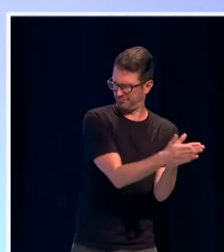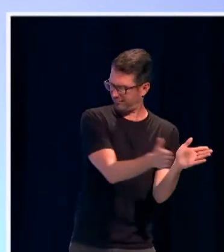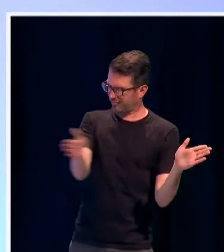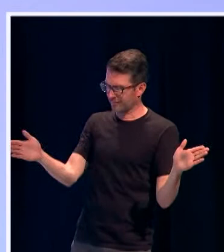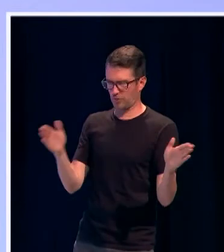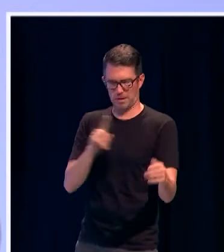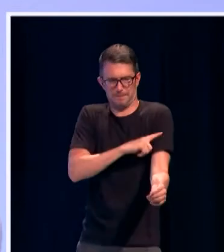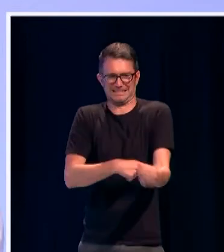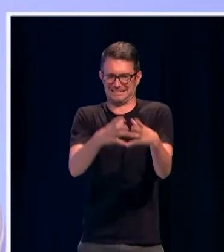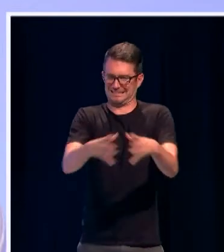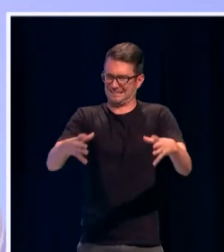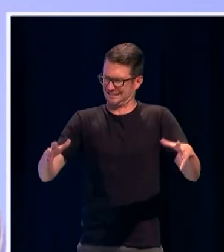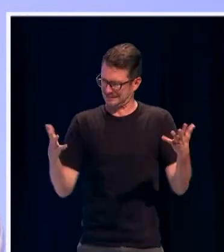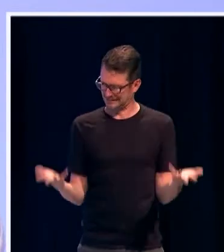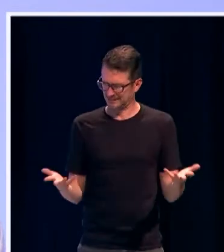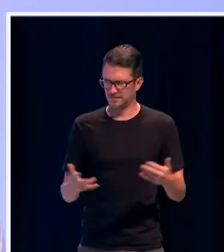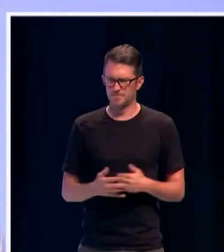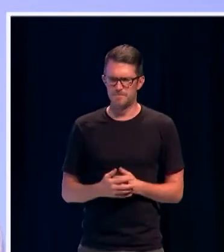capacity building is more than training.